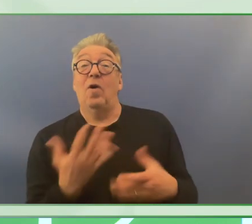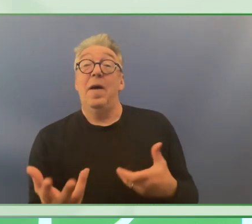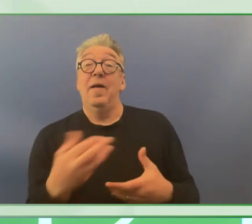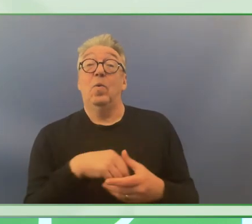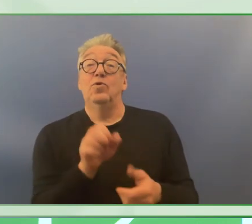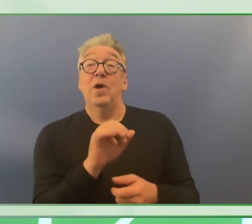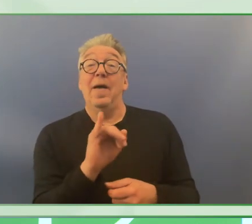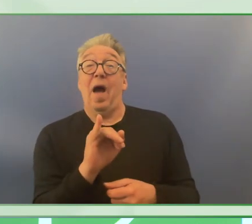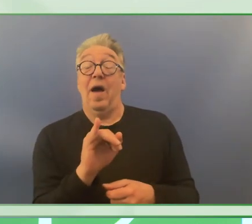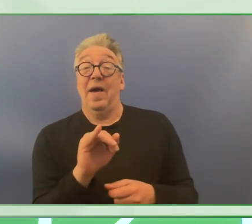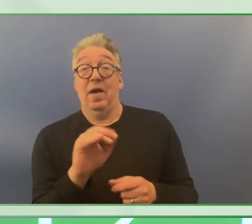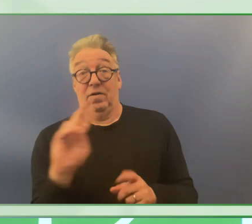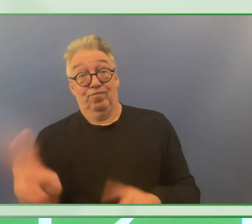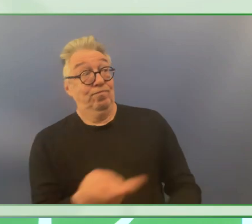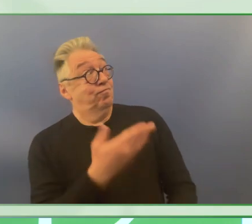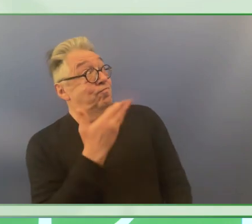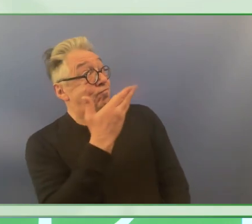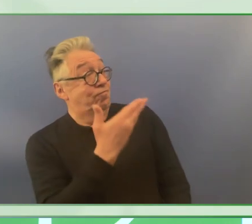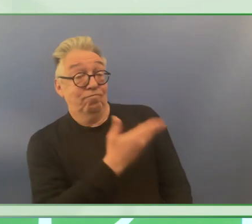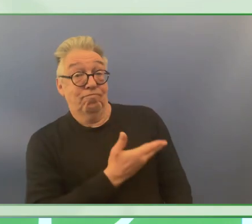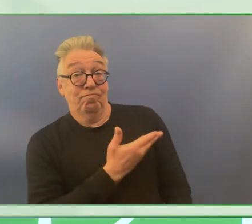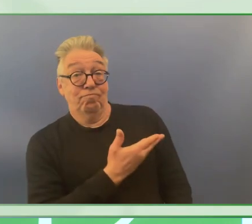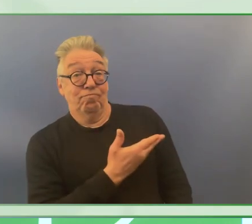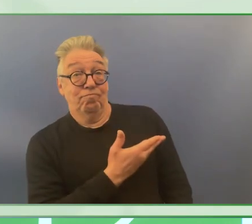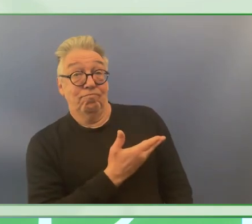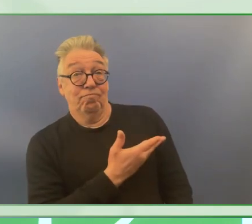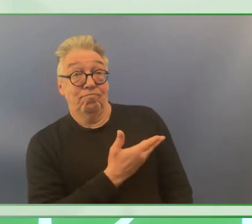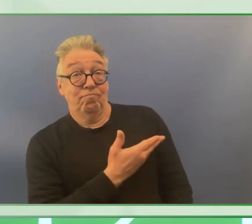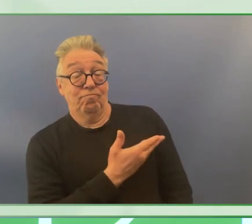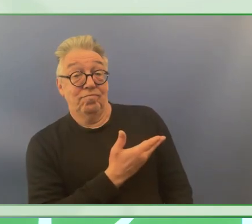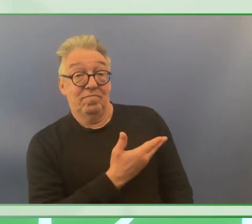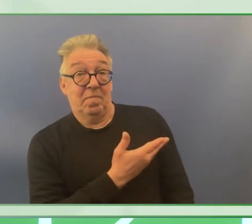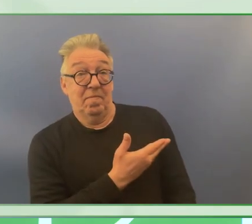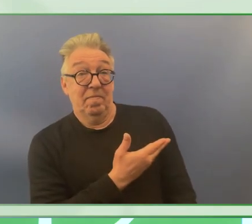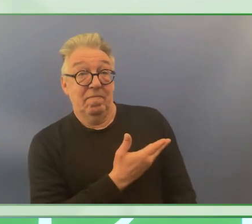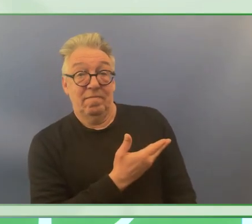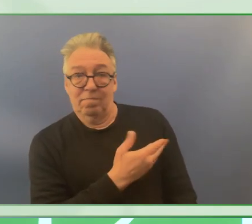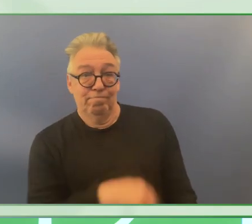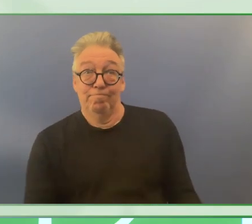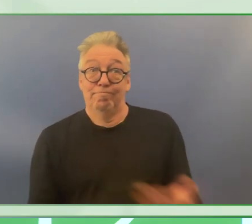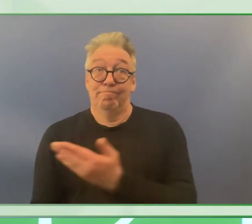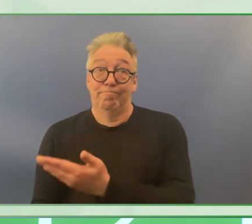the language barrier or the literacy barrier, we are